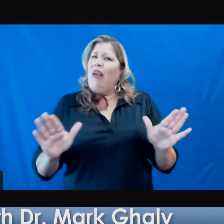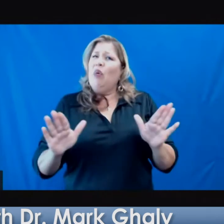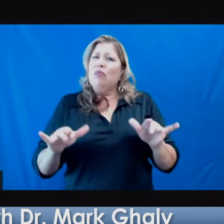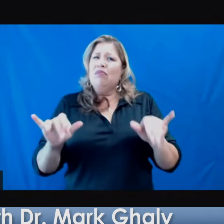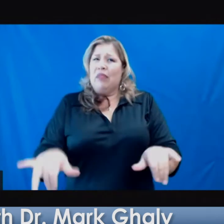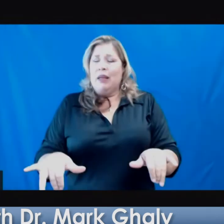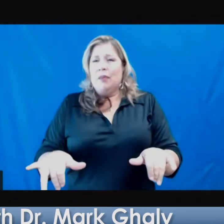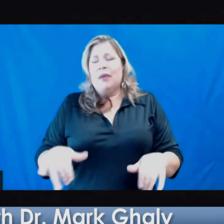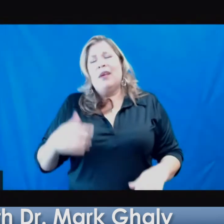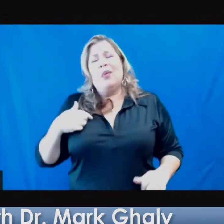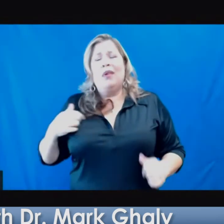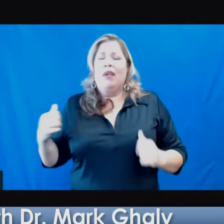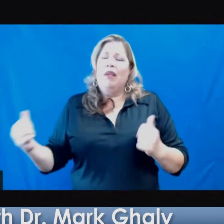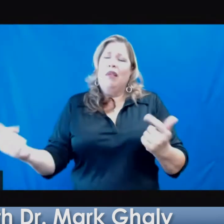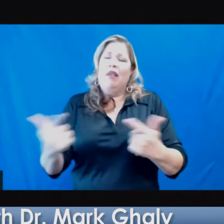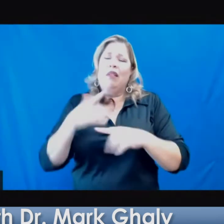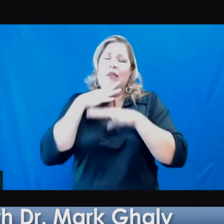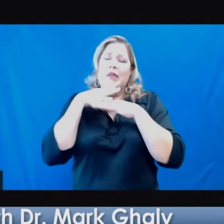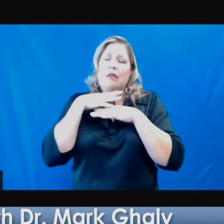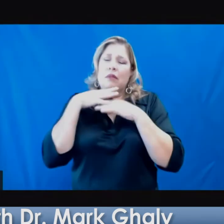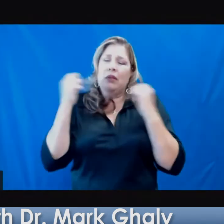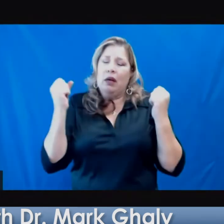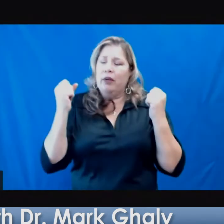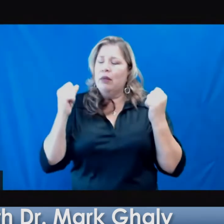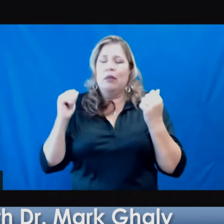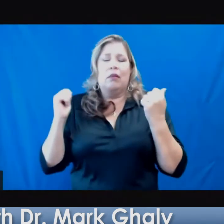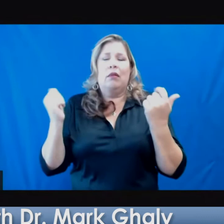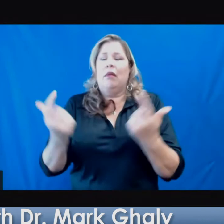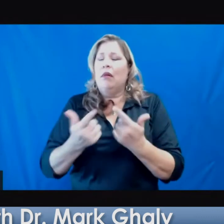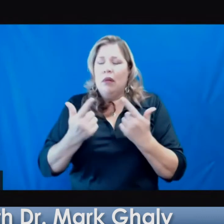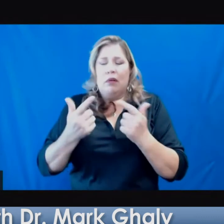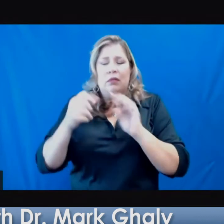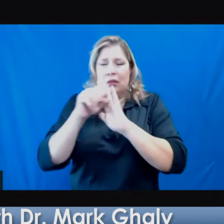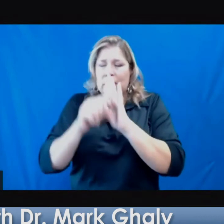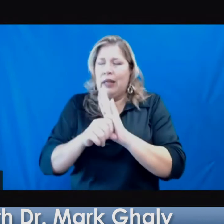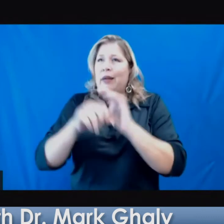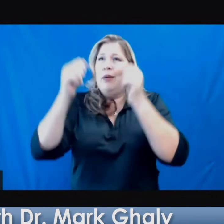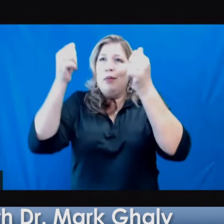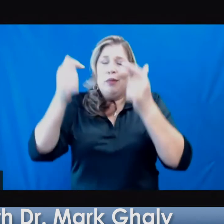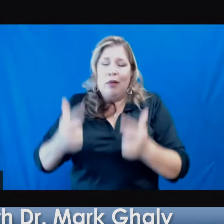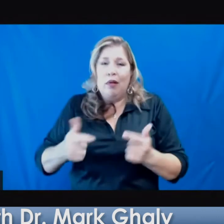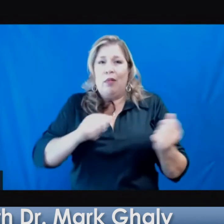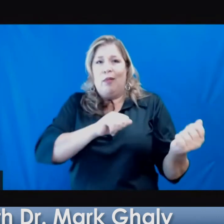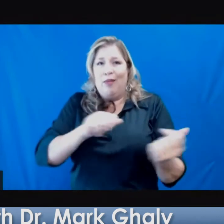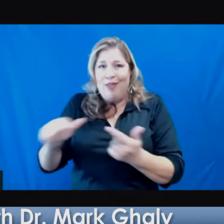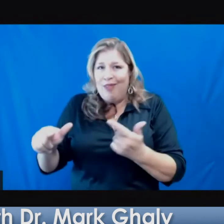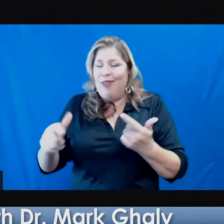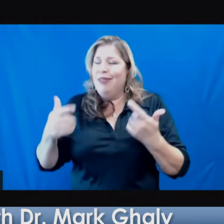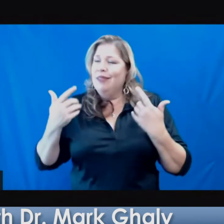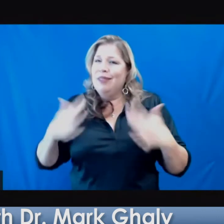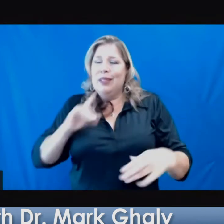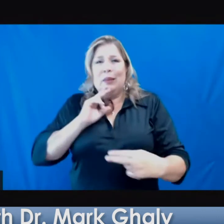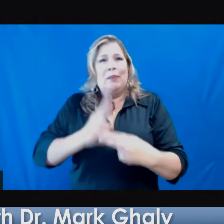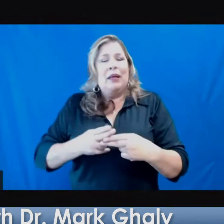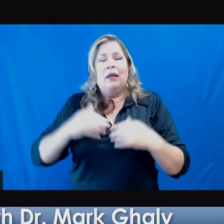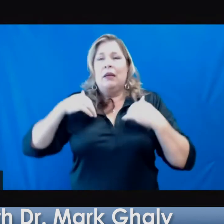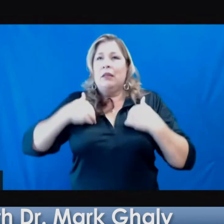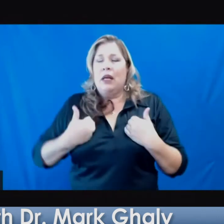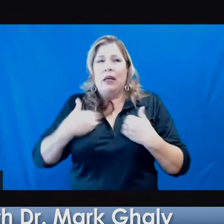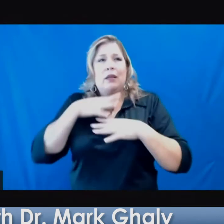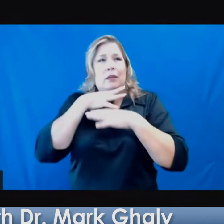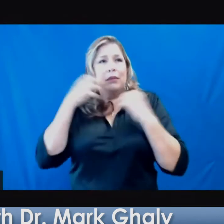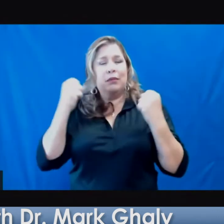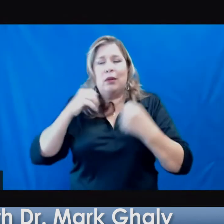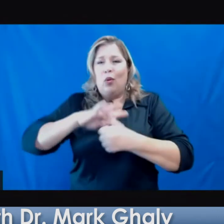we're fatigued. The whole state mentions that this idea of COVID fatigue, COVID resentment is an important